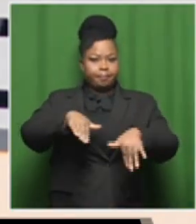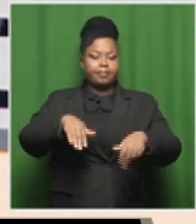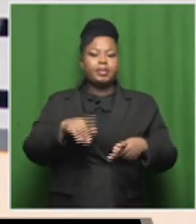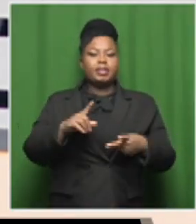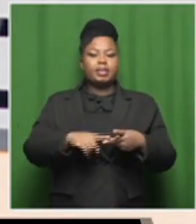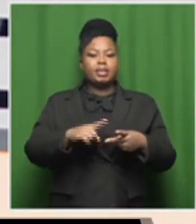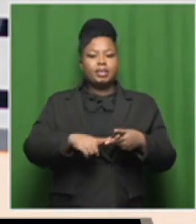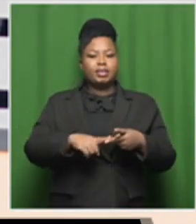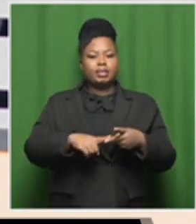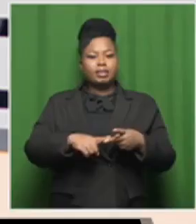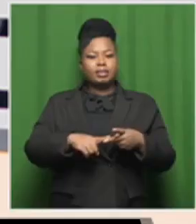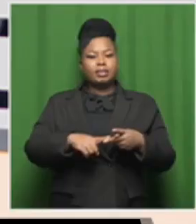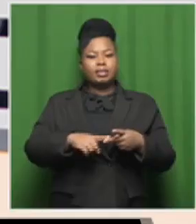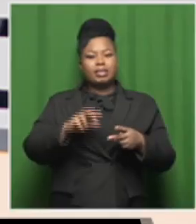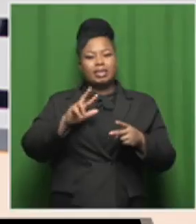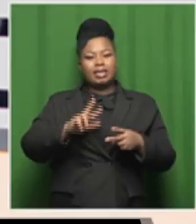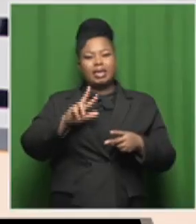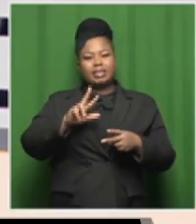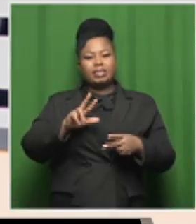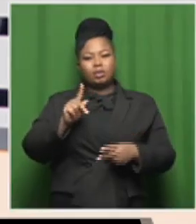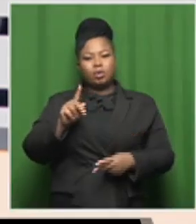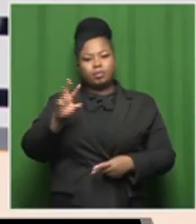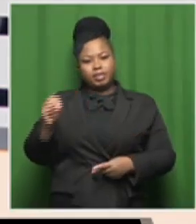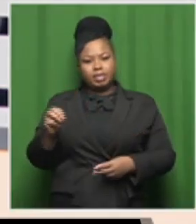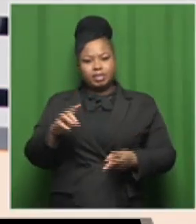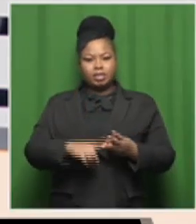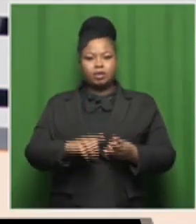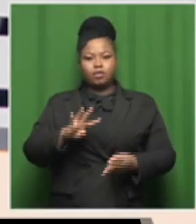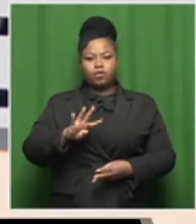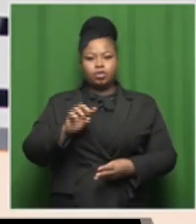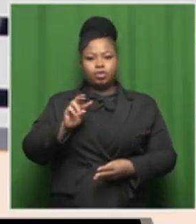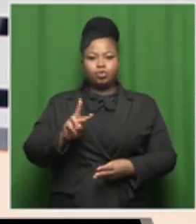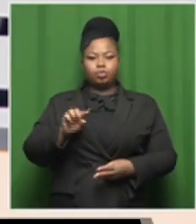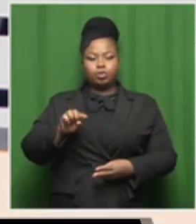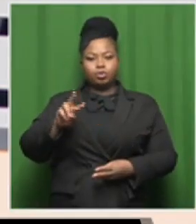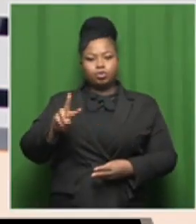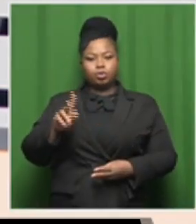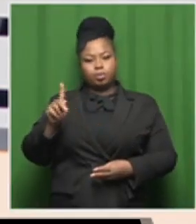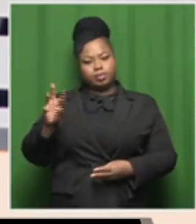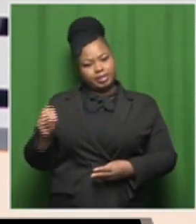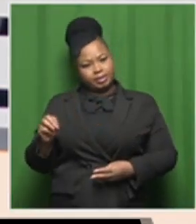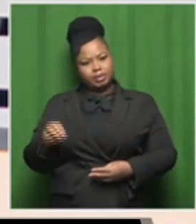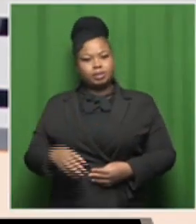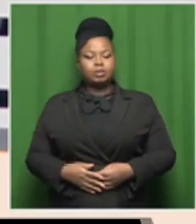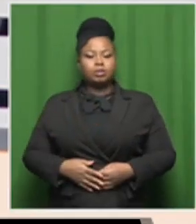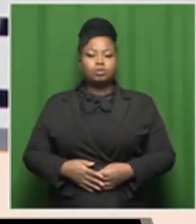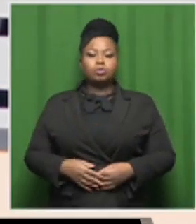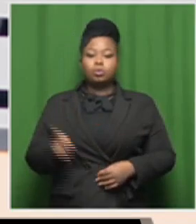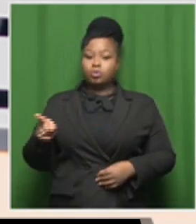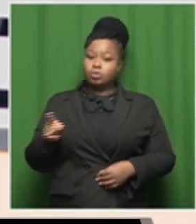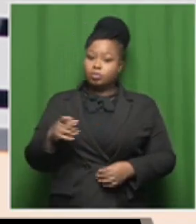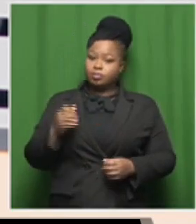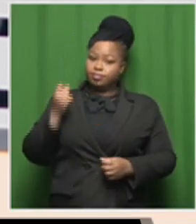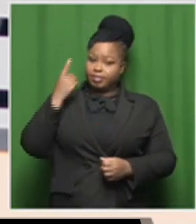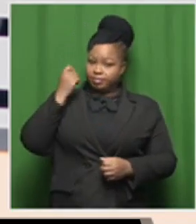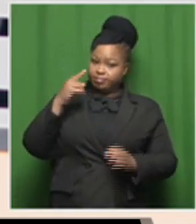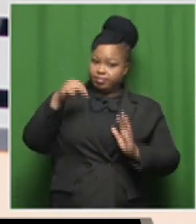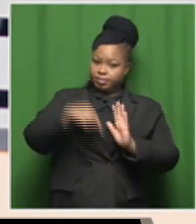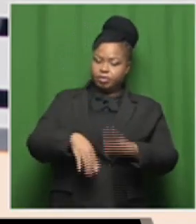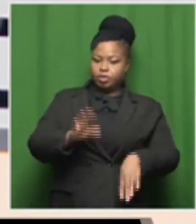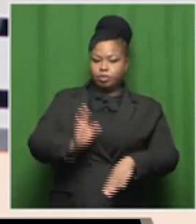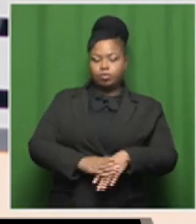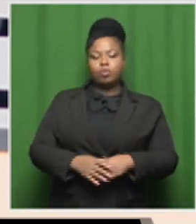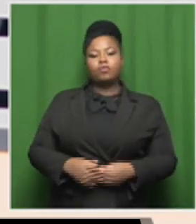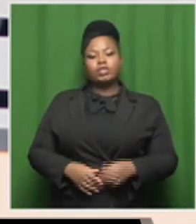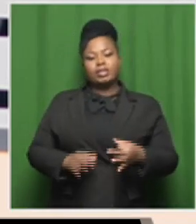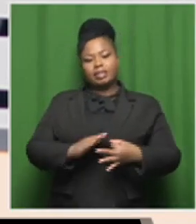swim, an 18 kilometer cycle, and a run of 42.2 kilometers. And to help us understand how tough this race is, we have roped in 3